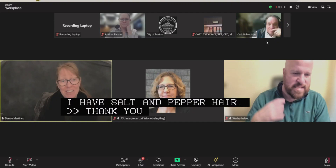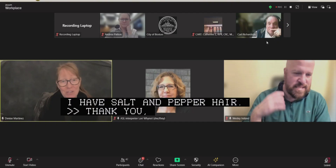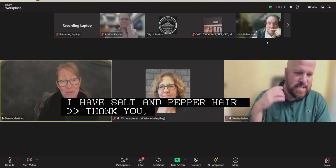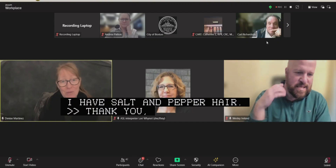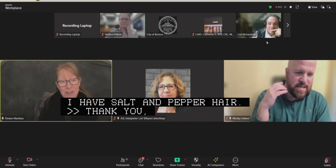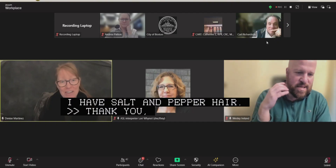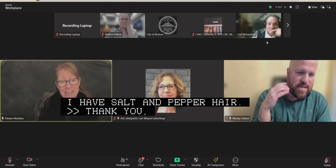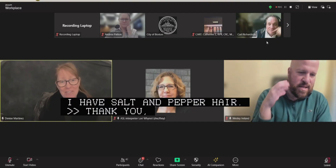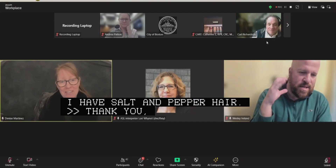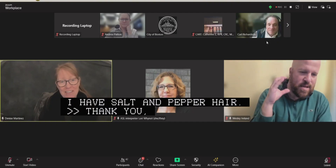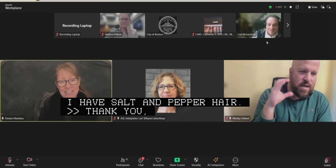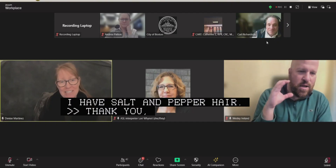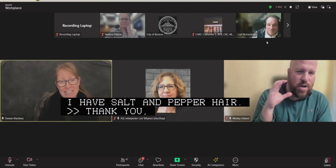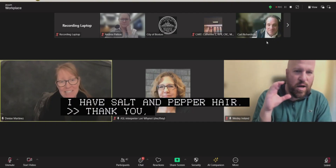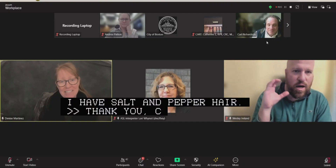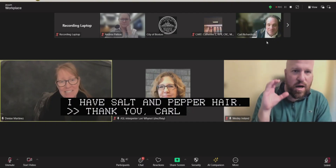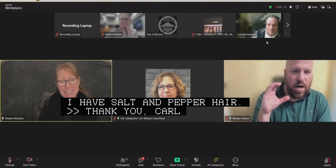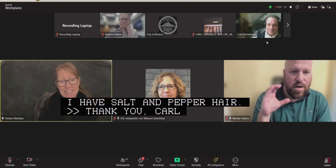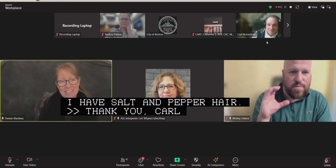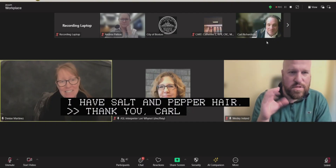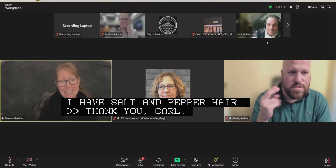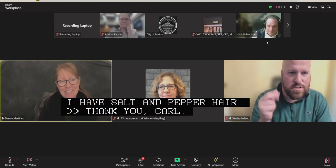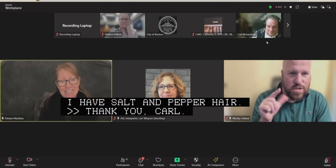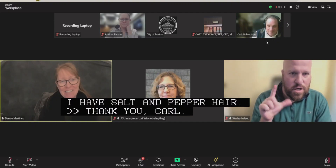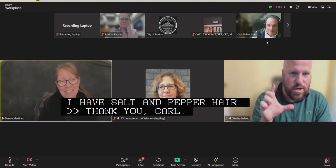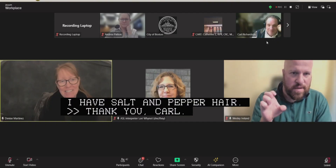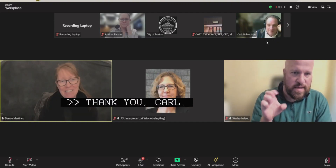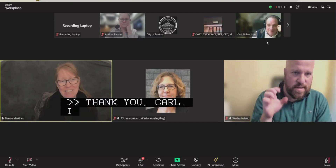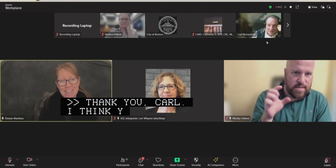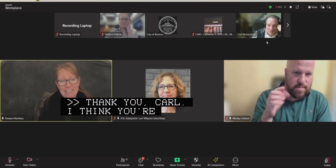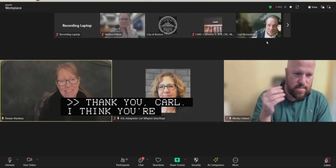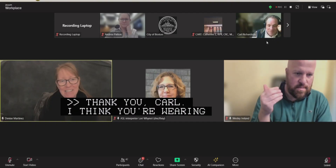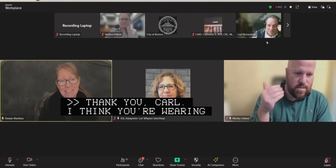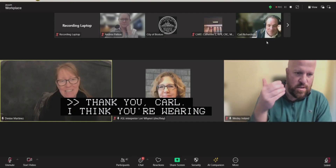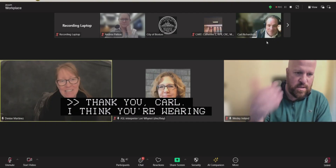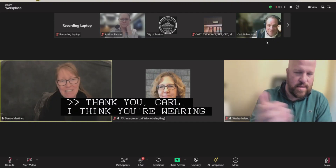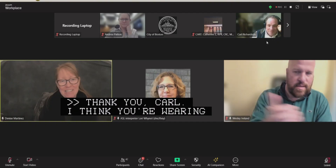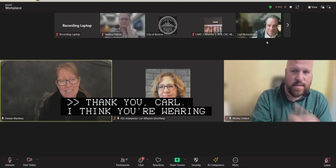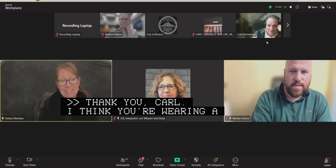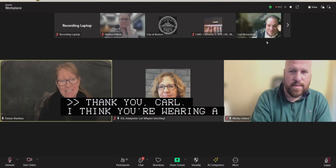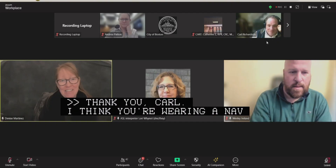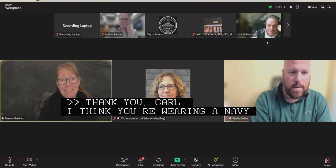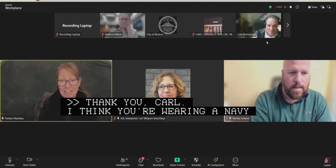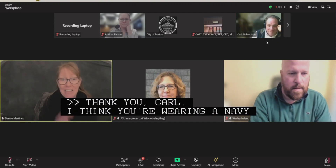I think you are wearing a navy vest. Thank you.